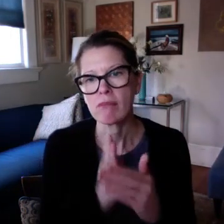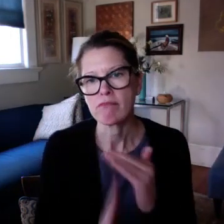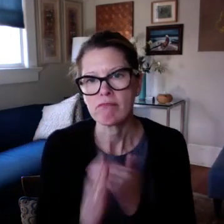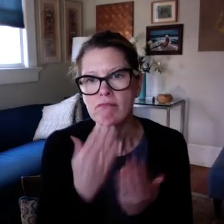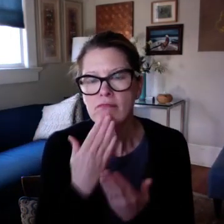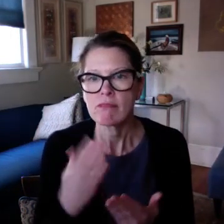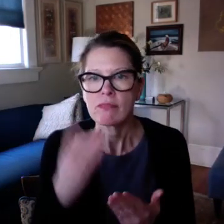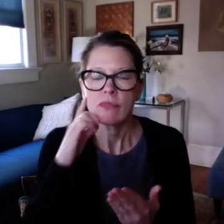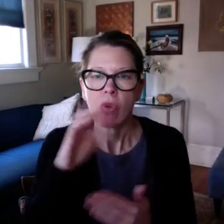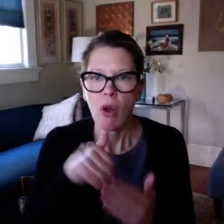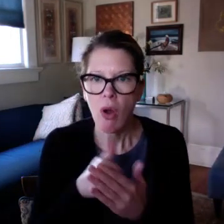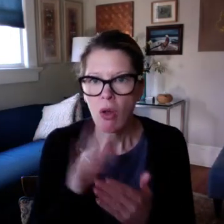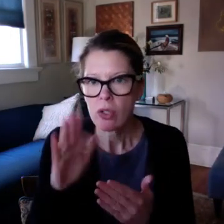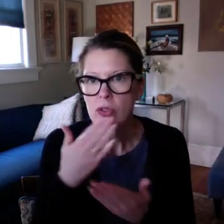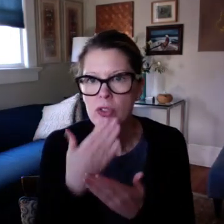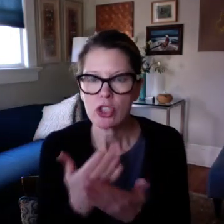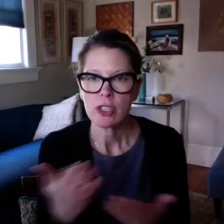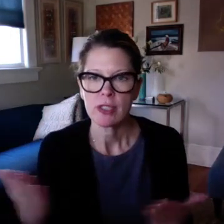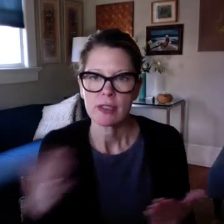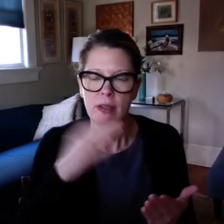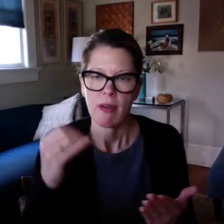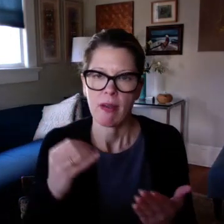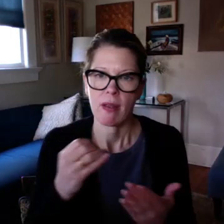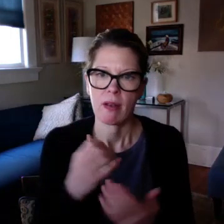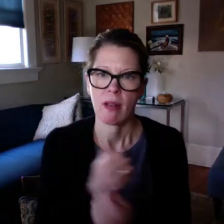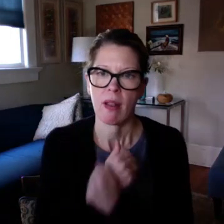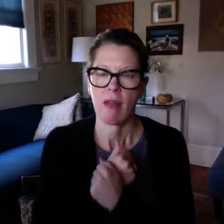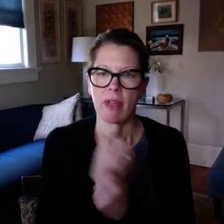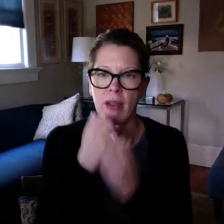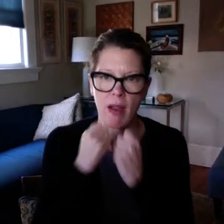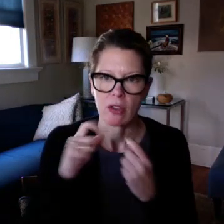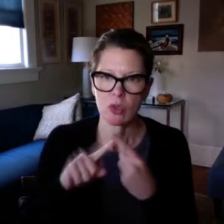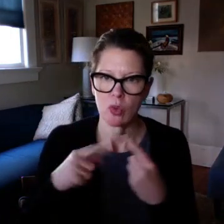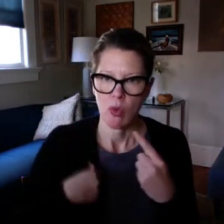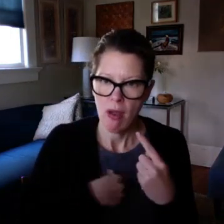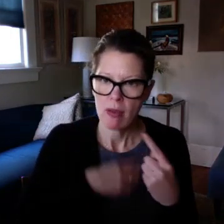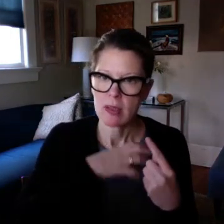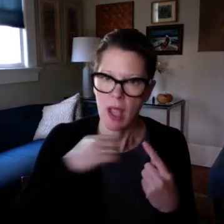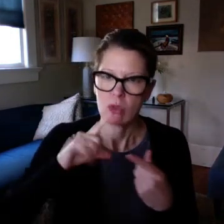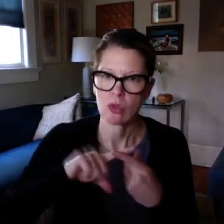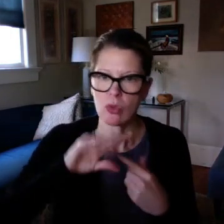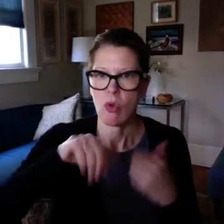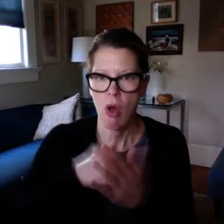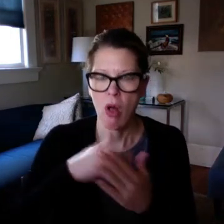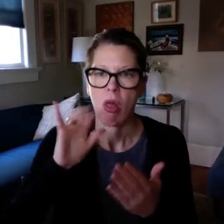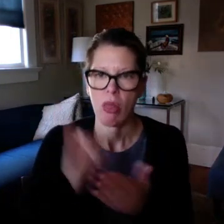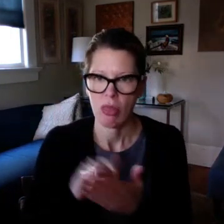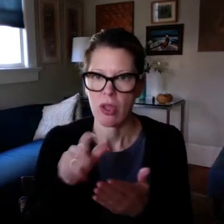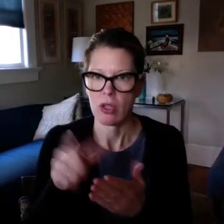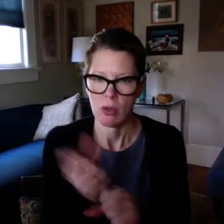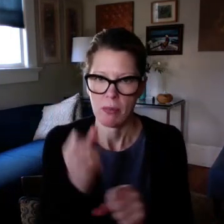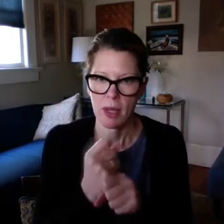all your goodness and loving kindness to us and to all whom you have made. We bless you for